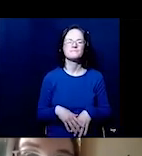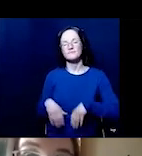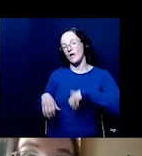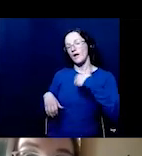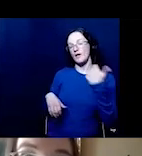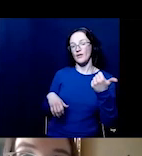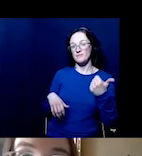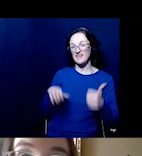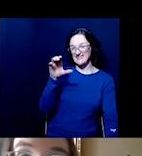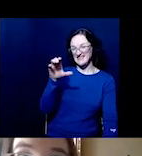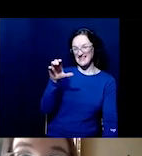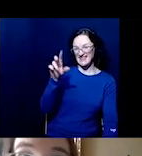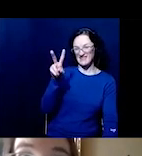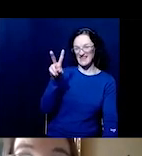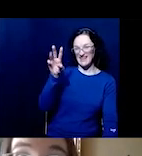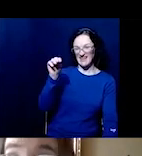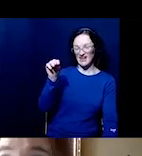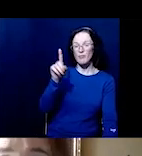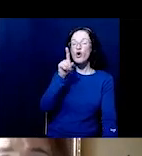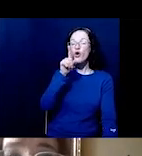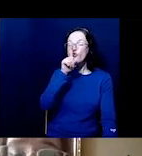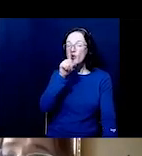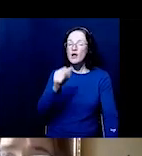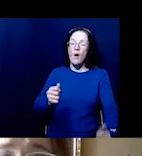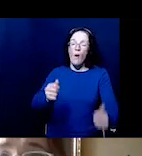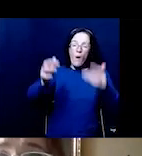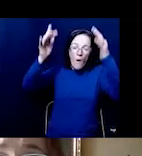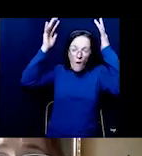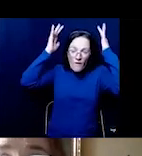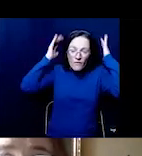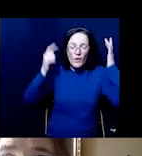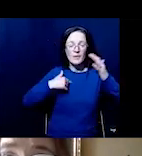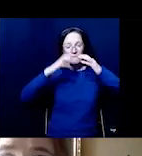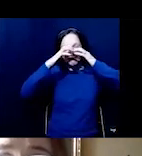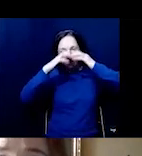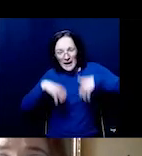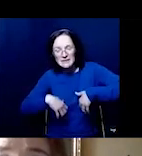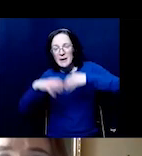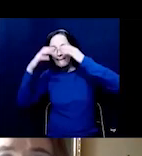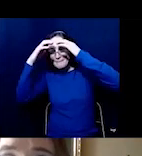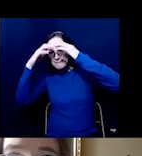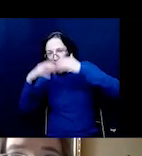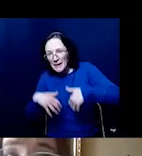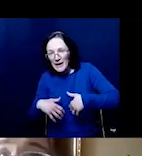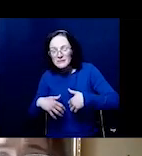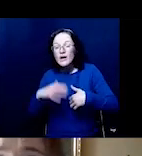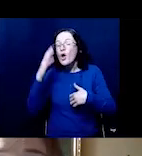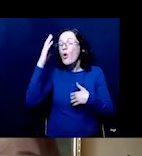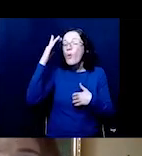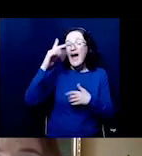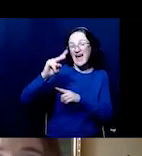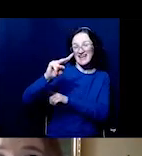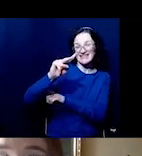Vieux-Montréal is overwhelming and I'm having a lot of meltdowns. I'm really sorry that like a second language class is very difficult. You write